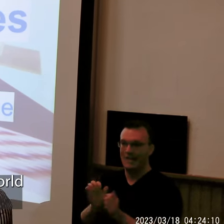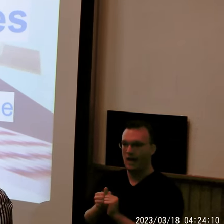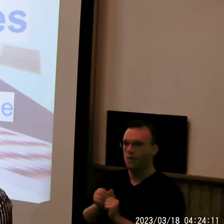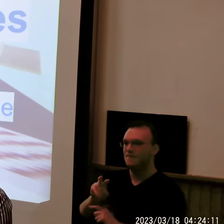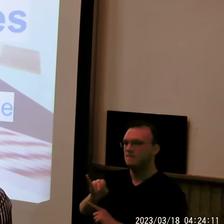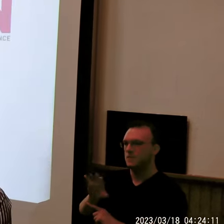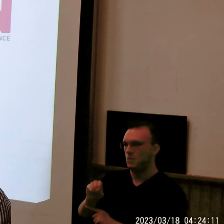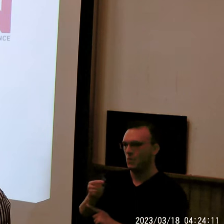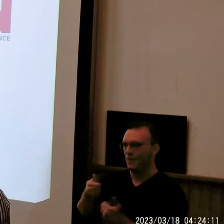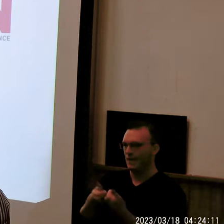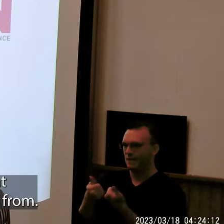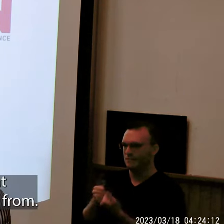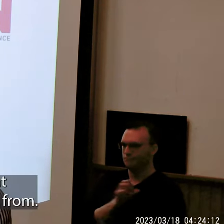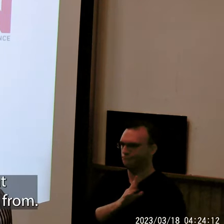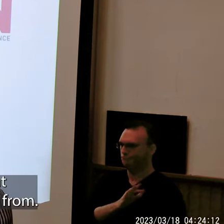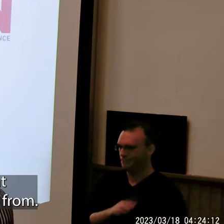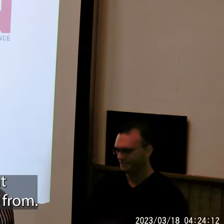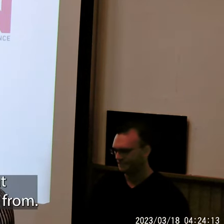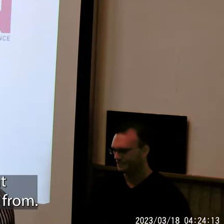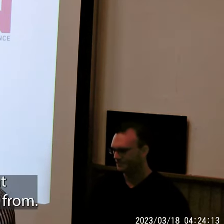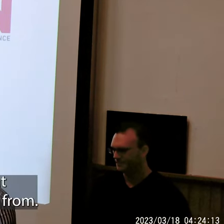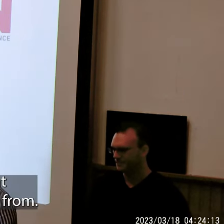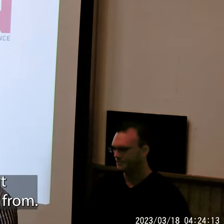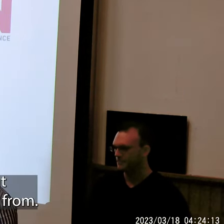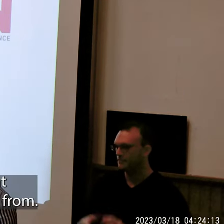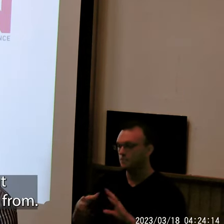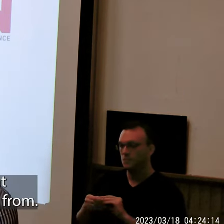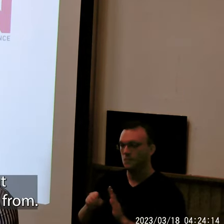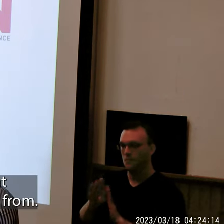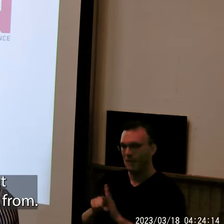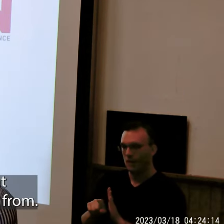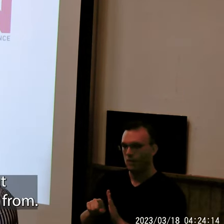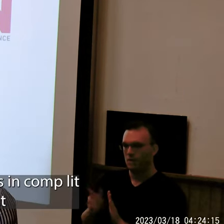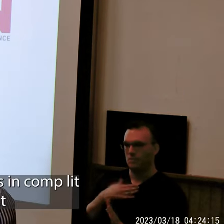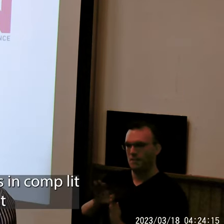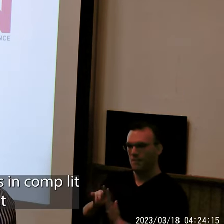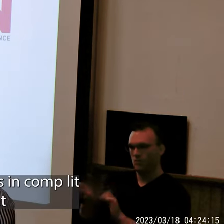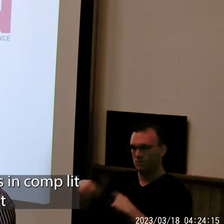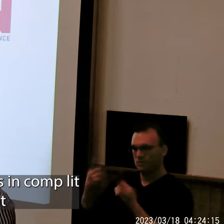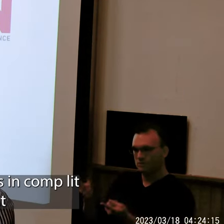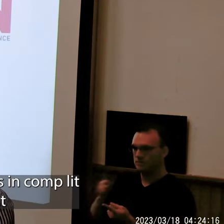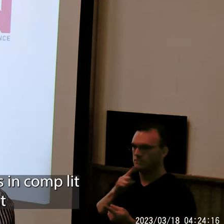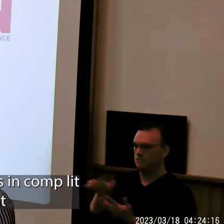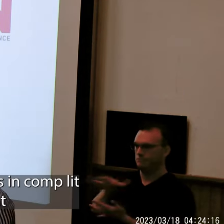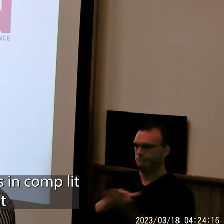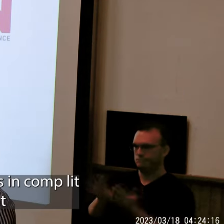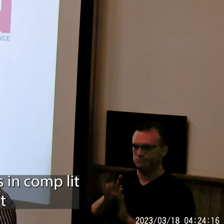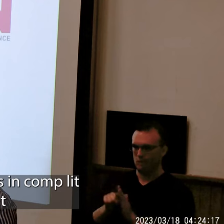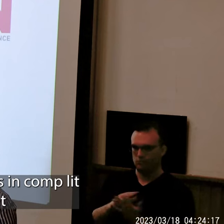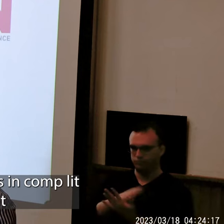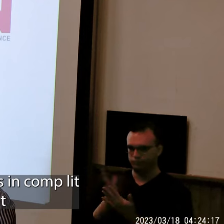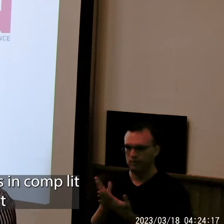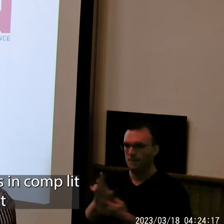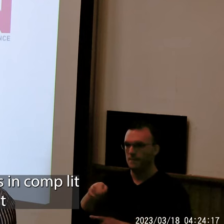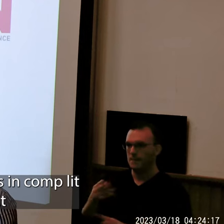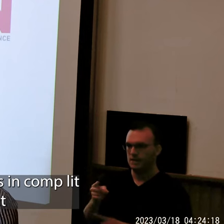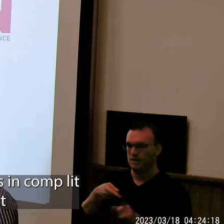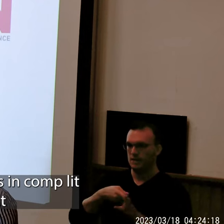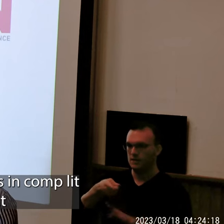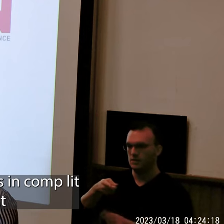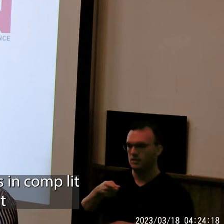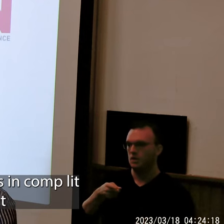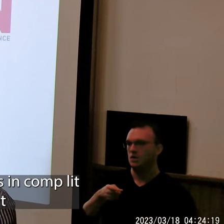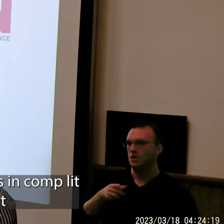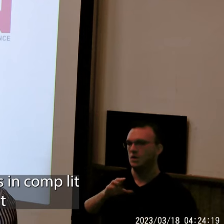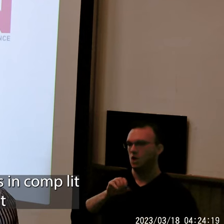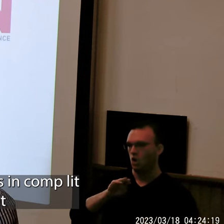video games. Just a little bit about me so that you kind of know where I'm coming from. I have a very mixed background. My PhD is in Comp.Lit,